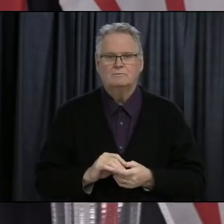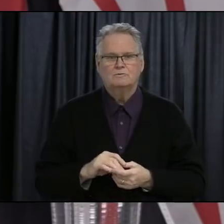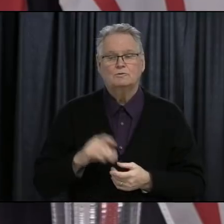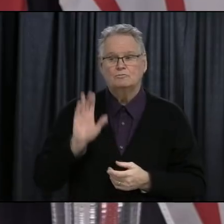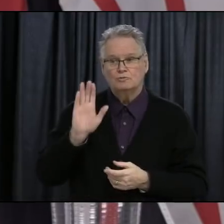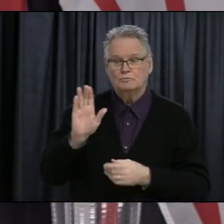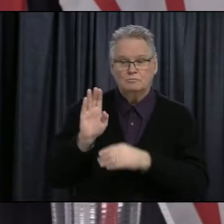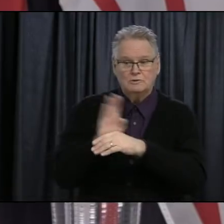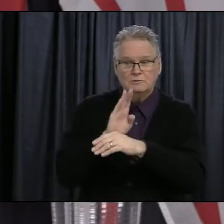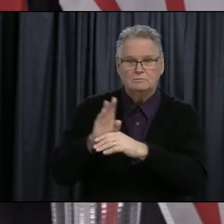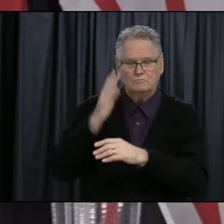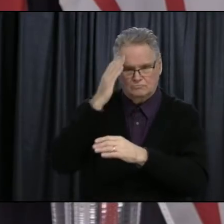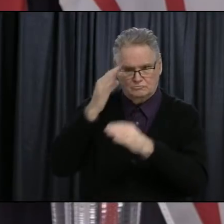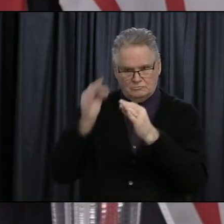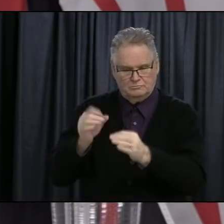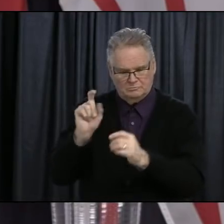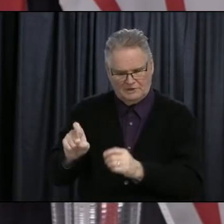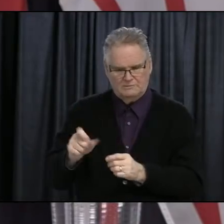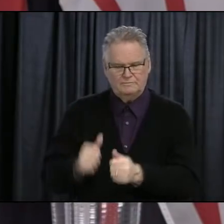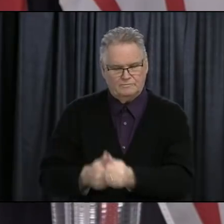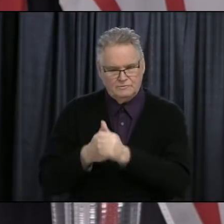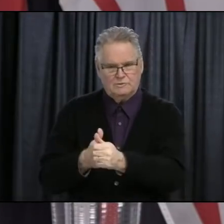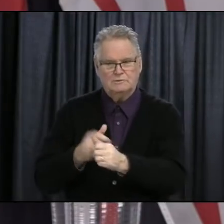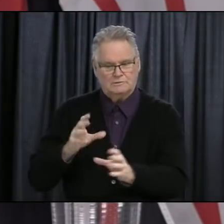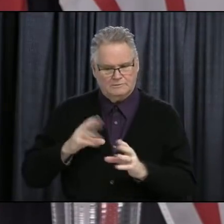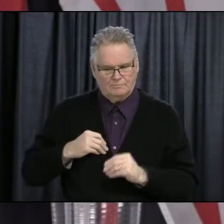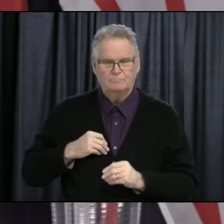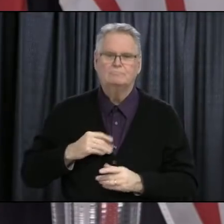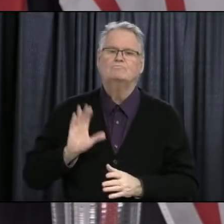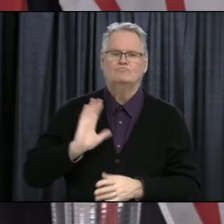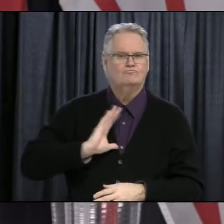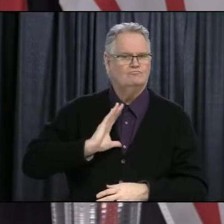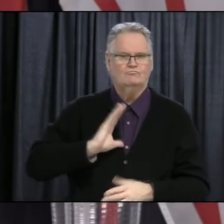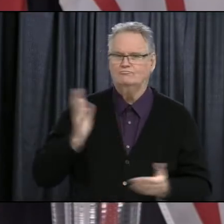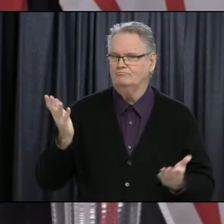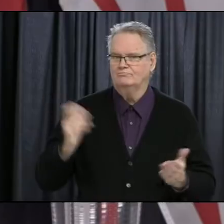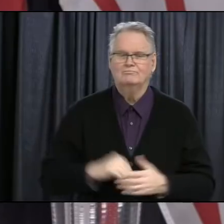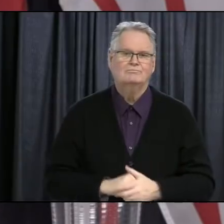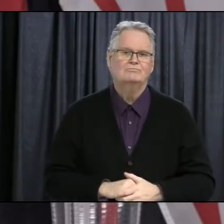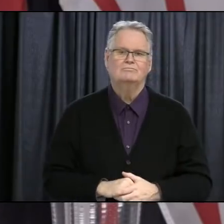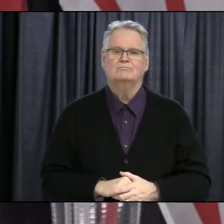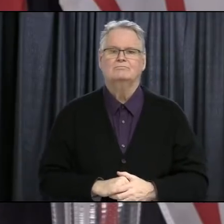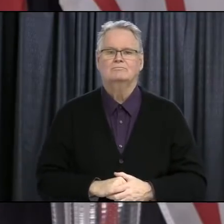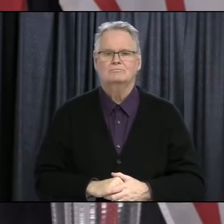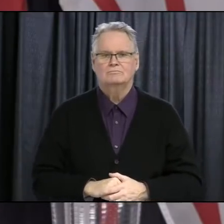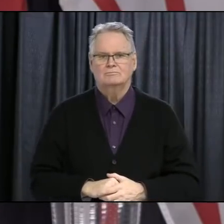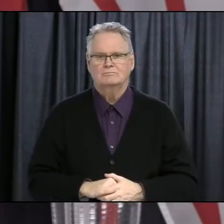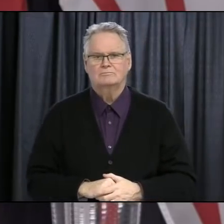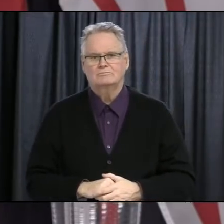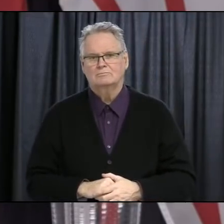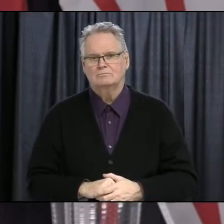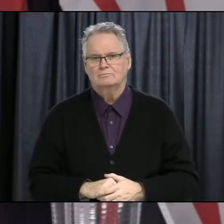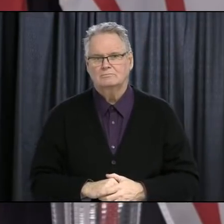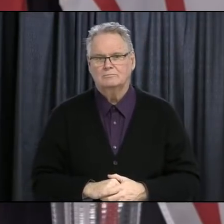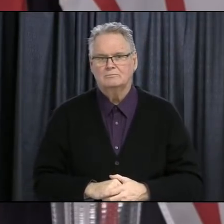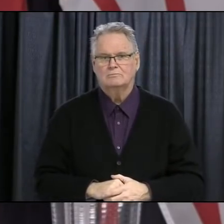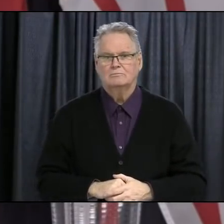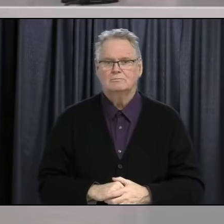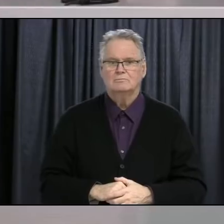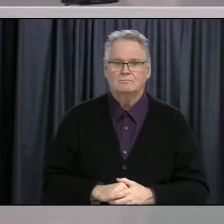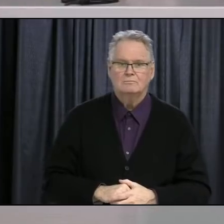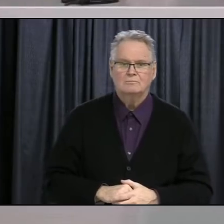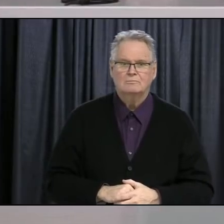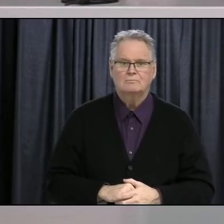We're advocating again strongly to everybody where you can, unless you have a contraindication to do so, wear a mask.